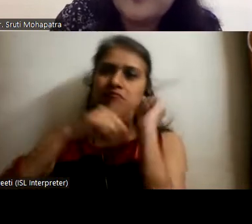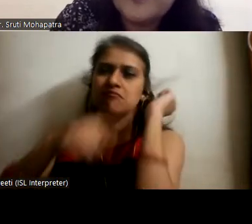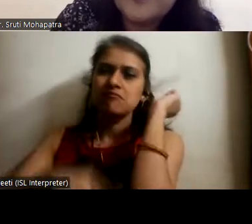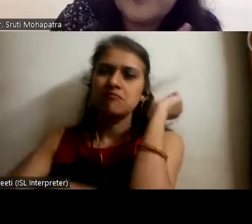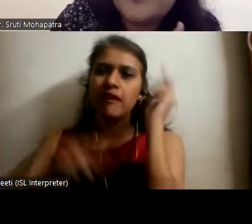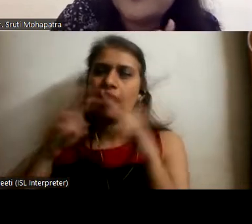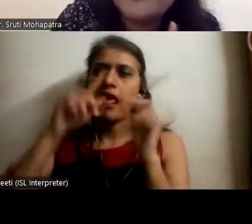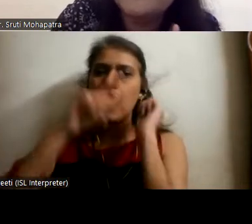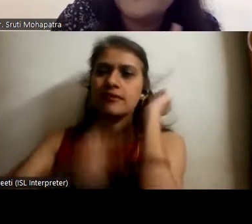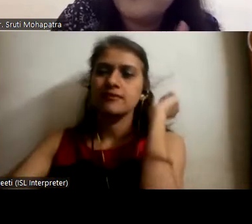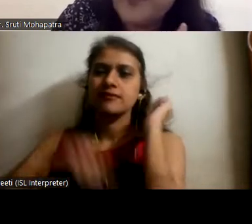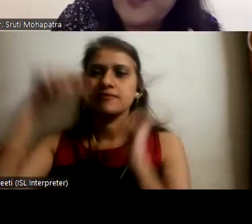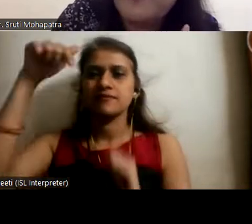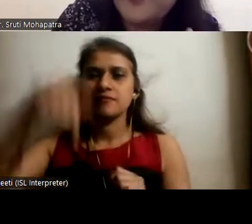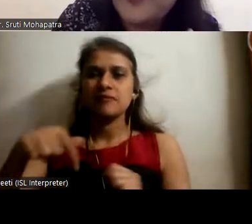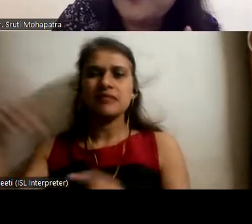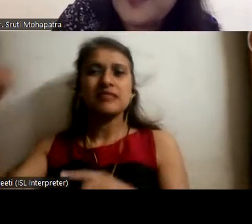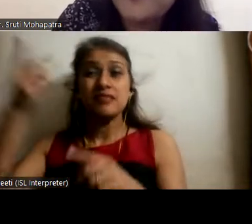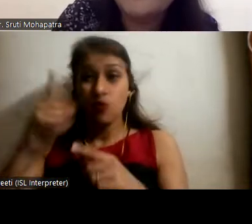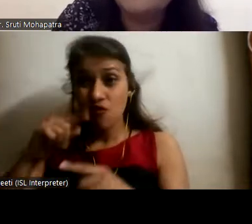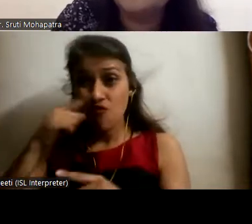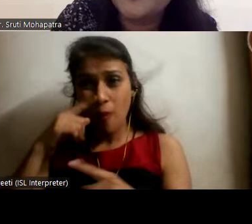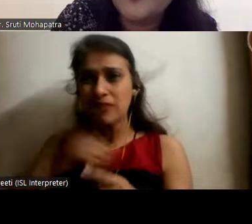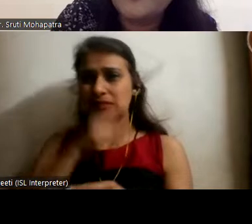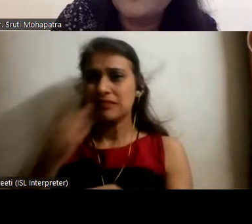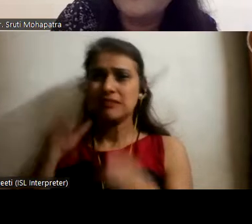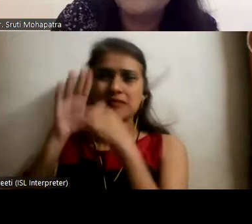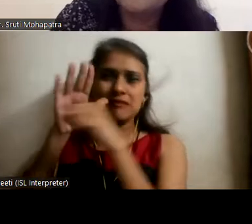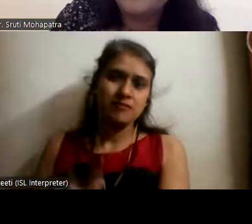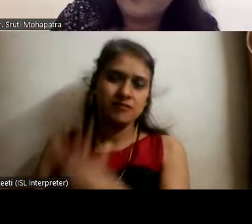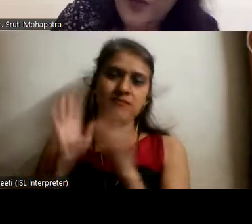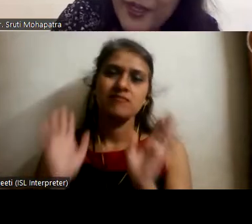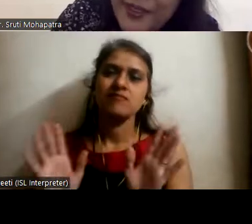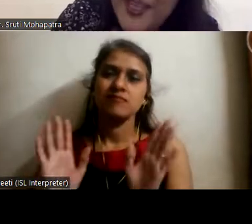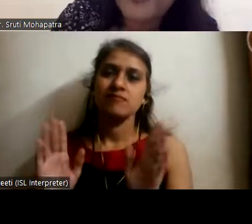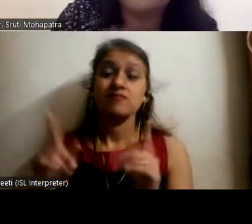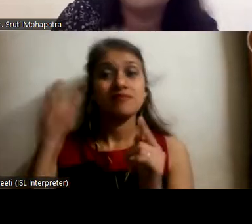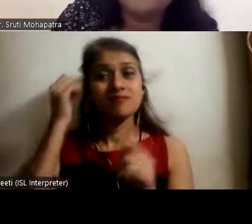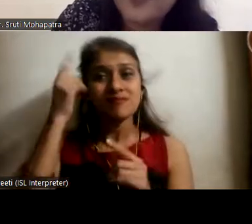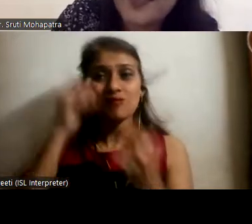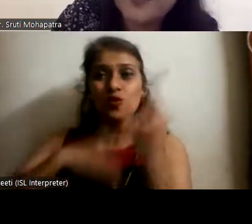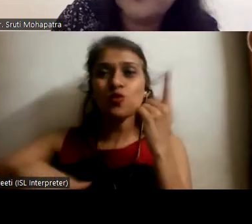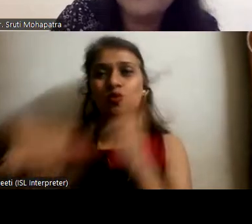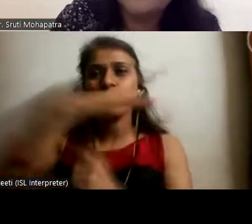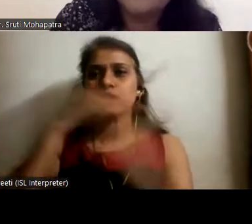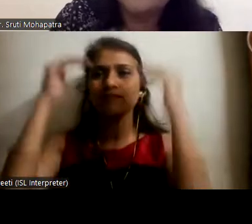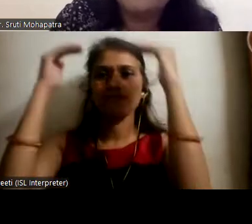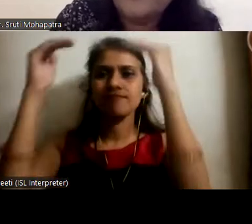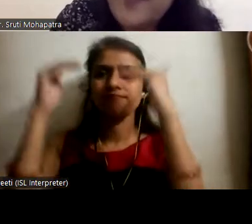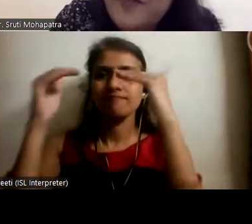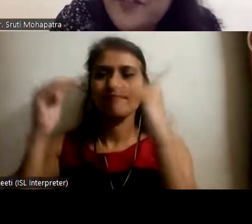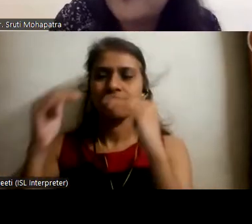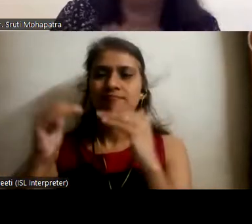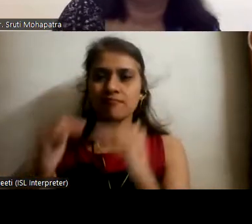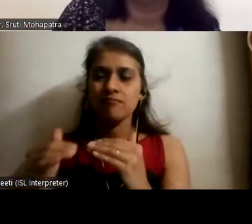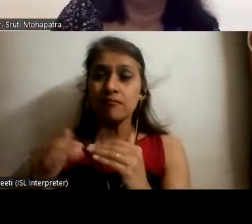So it is very important for us to understand the social hierarchy and why this anger started. Now,